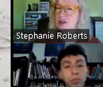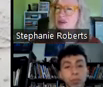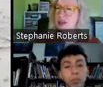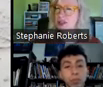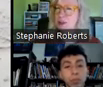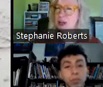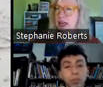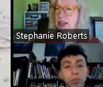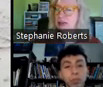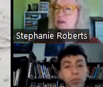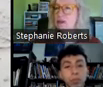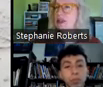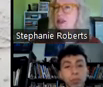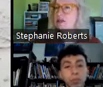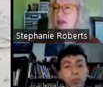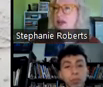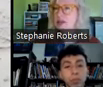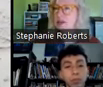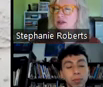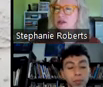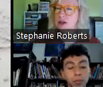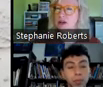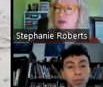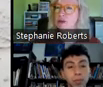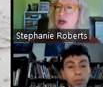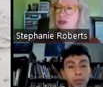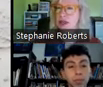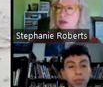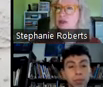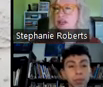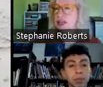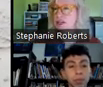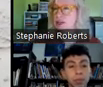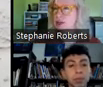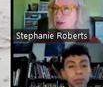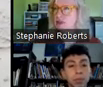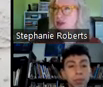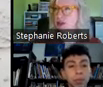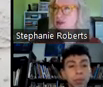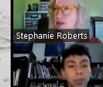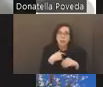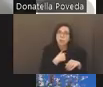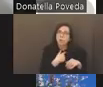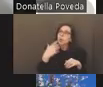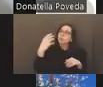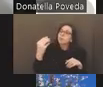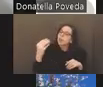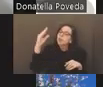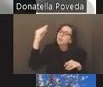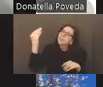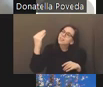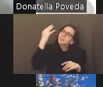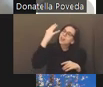it also does communicate the feeling of light. You know, if we're outside and we're standing in the sun, we feel differently,